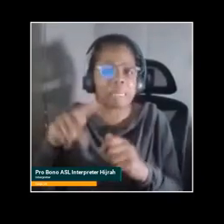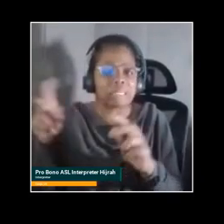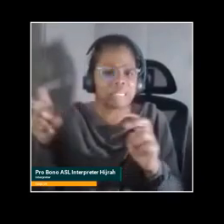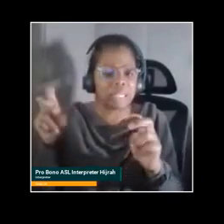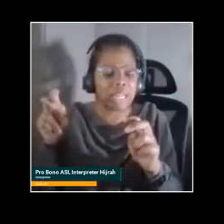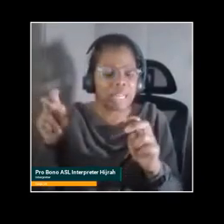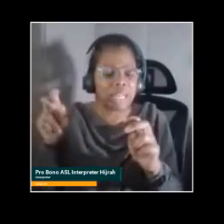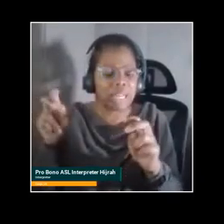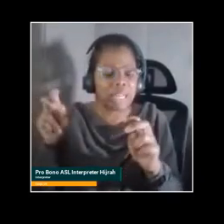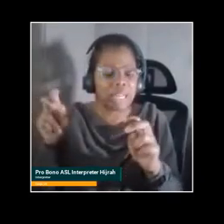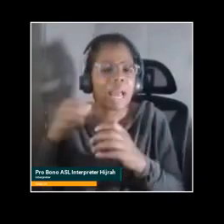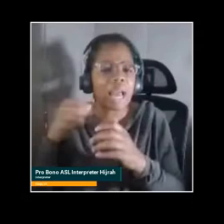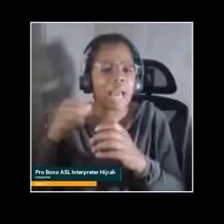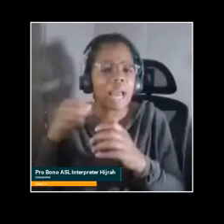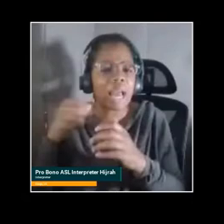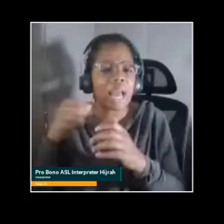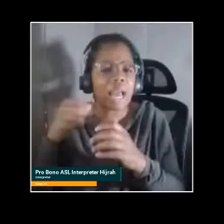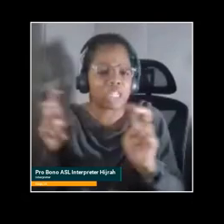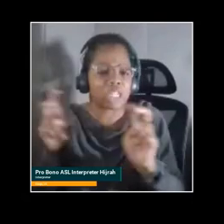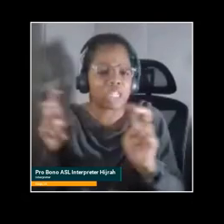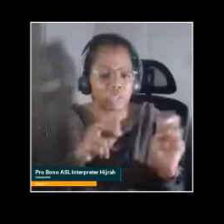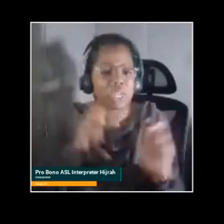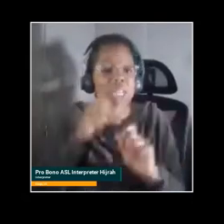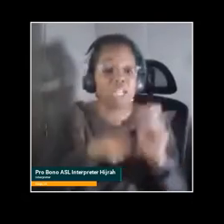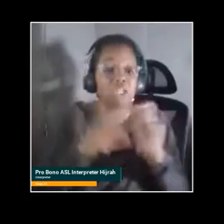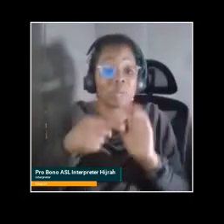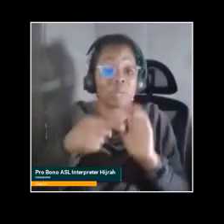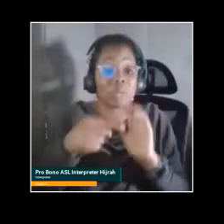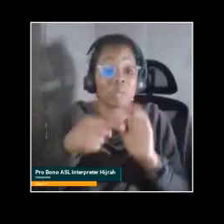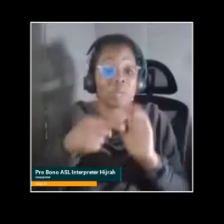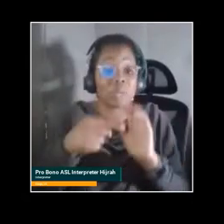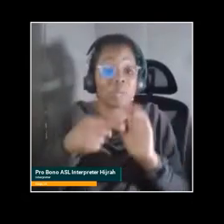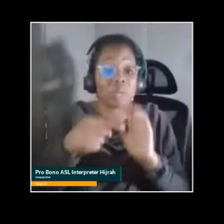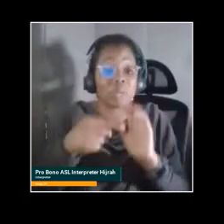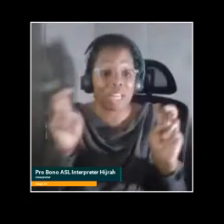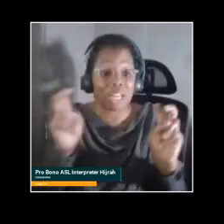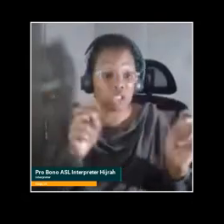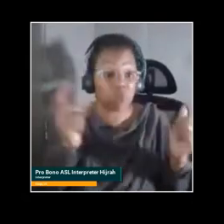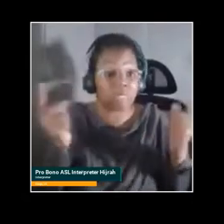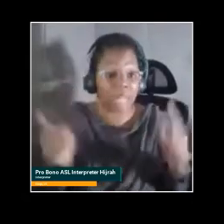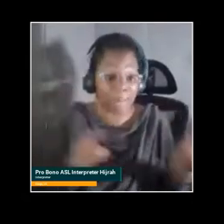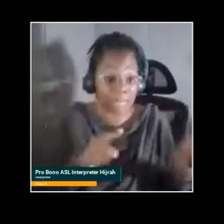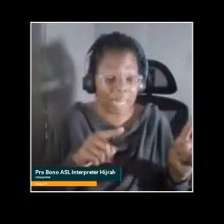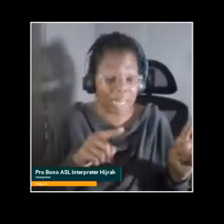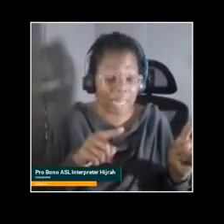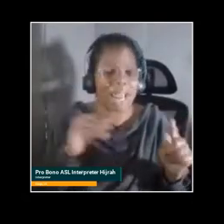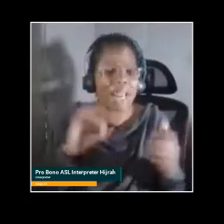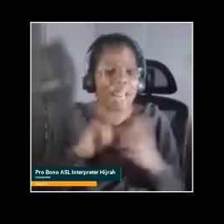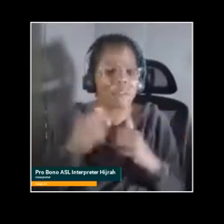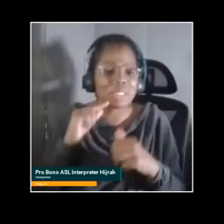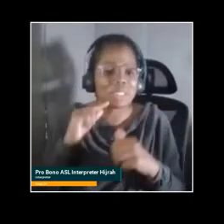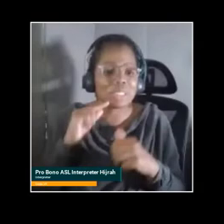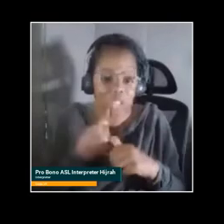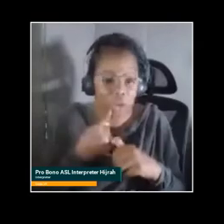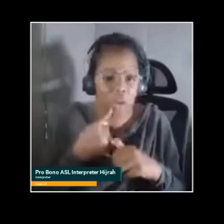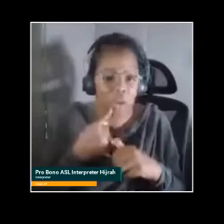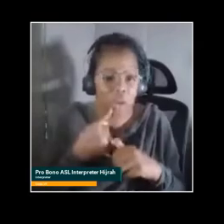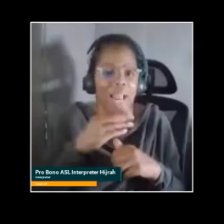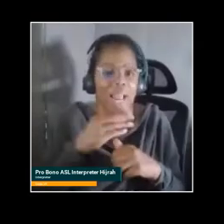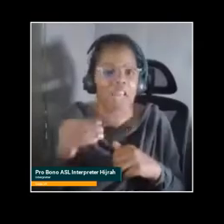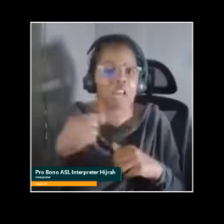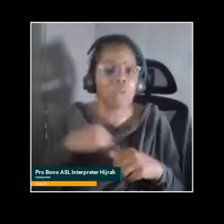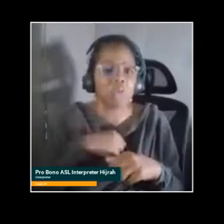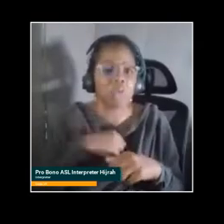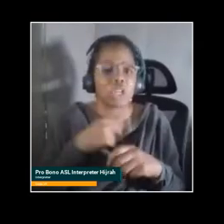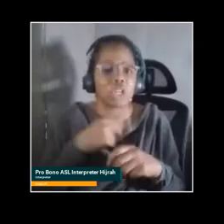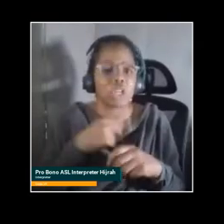And all of these maps are indicating where the issue is happening and how severe it is. And we can use